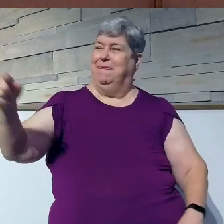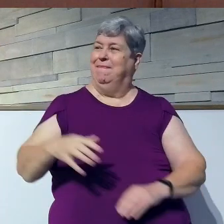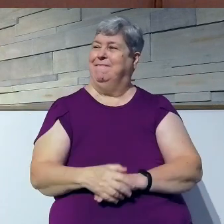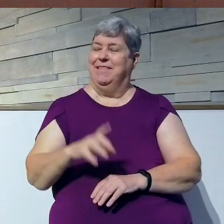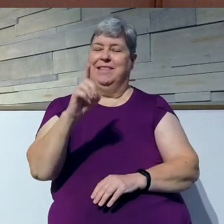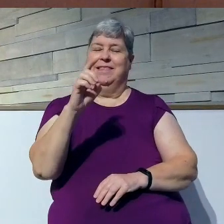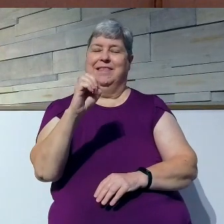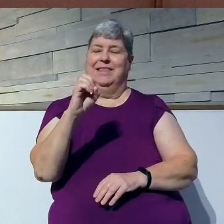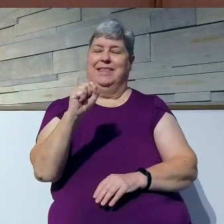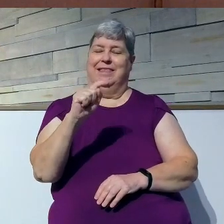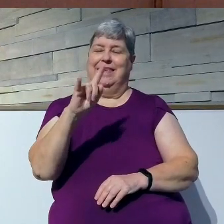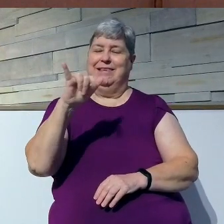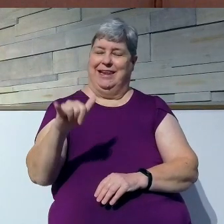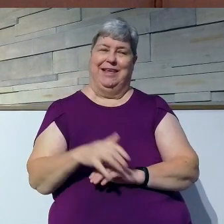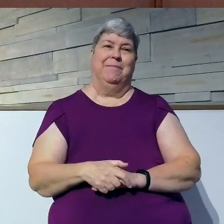Destiny.